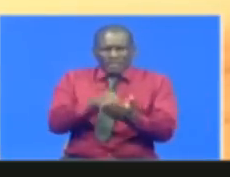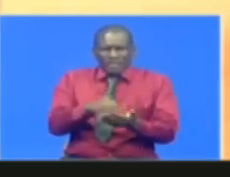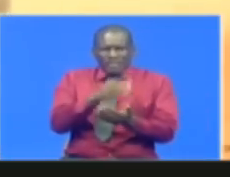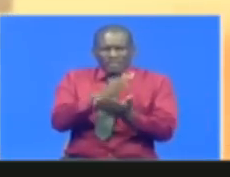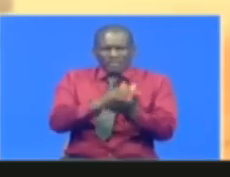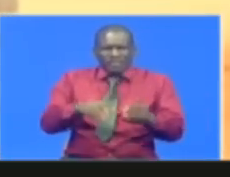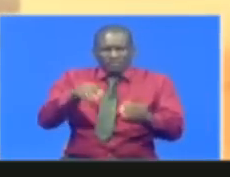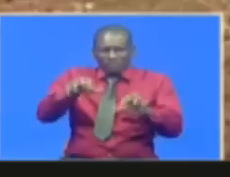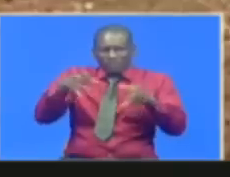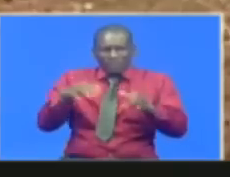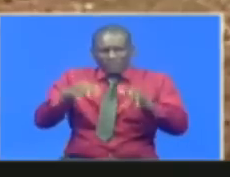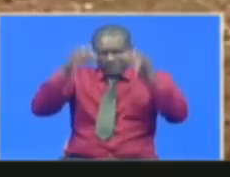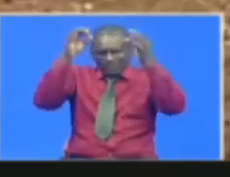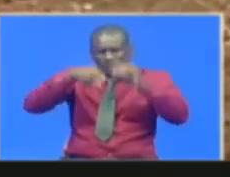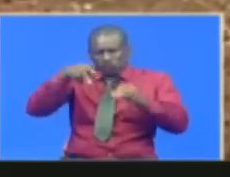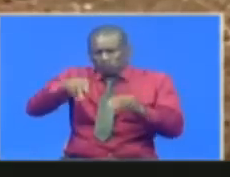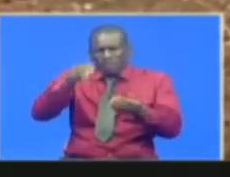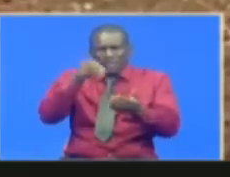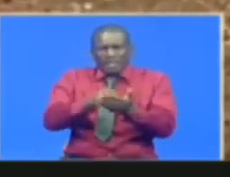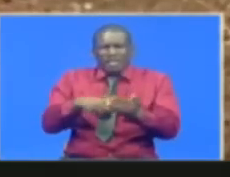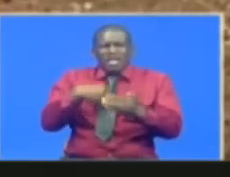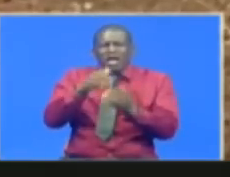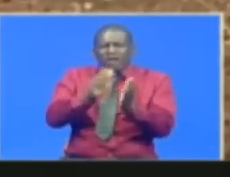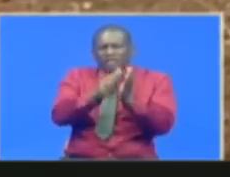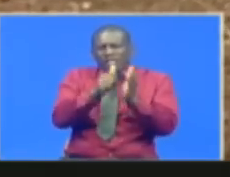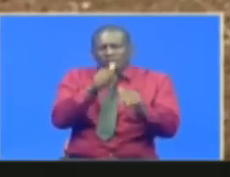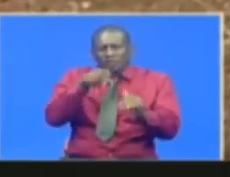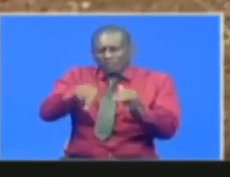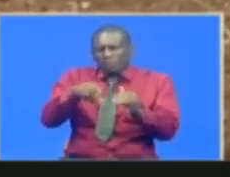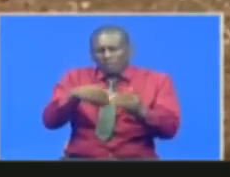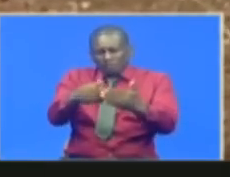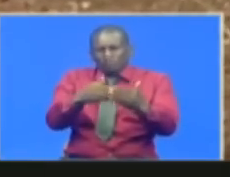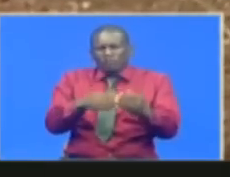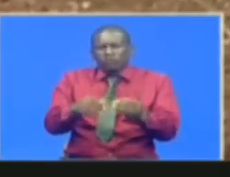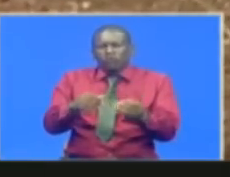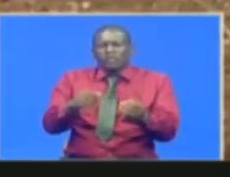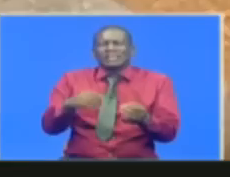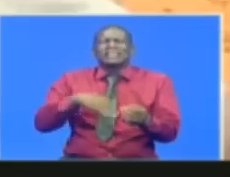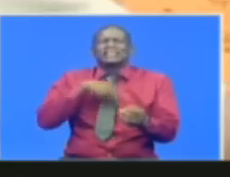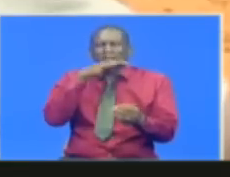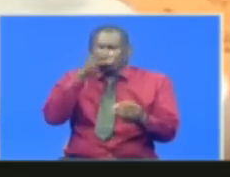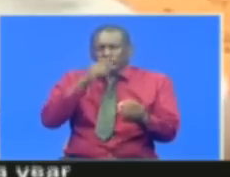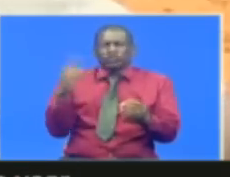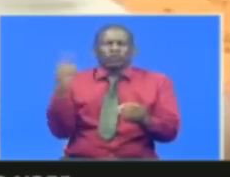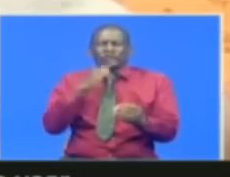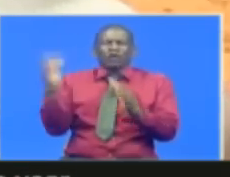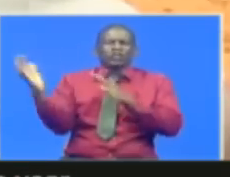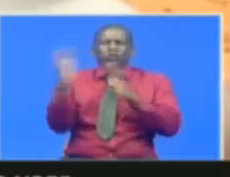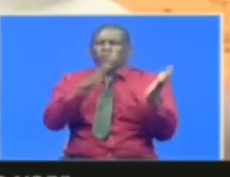to replant after the maize they had planted earlier withered due to harsh weather conditions.